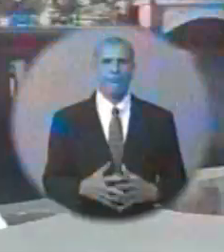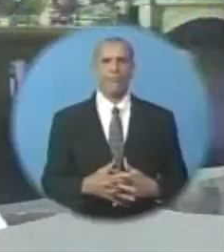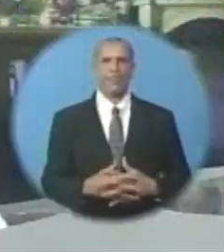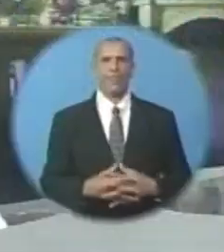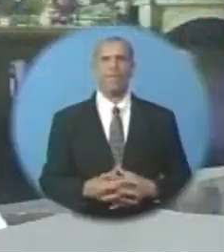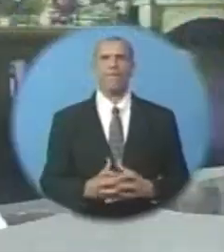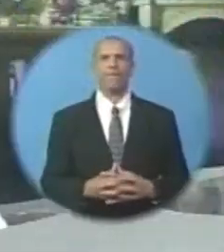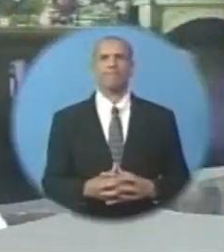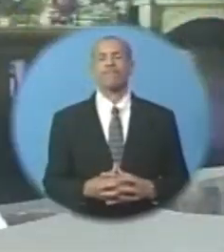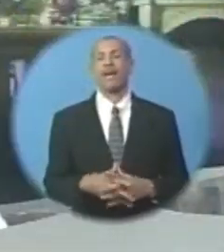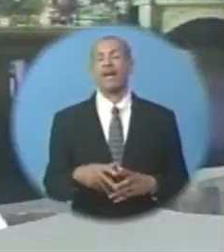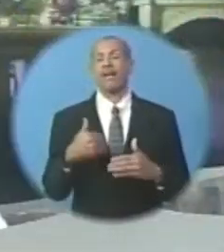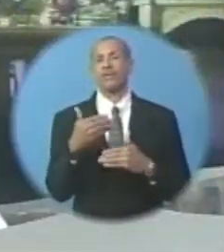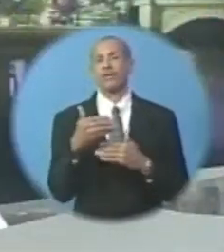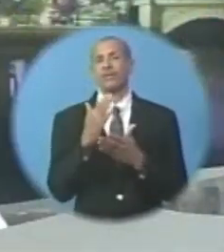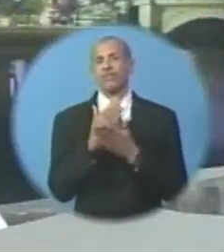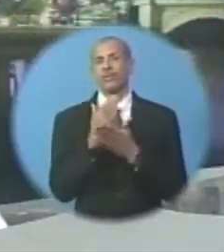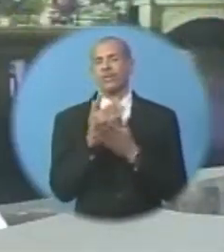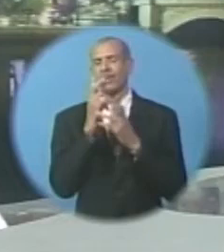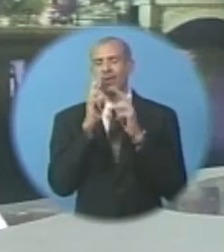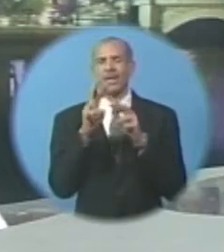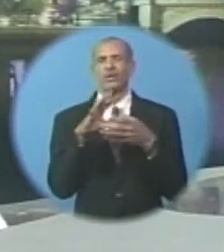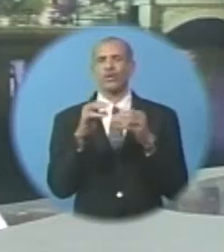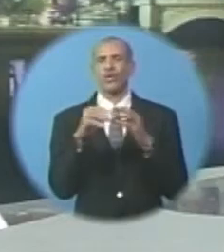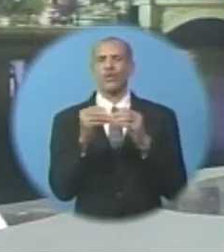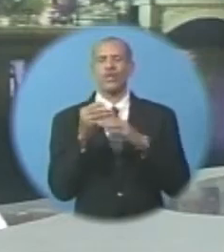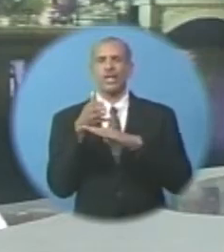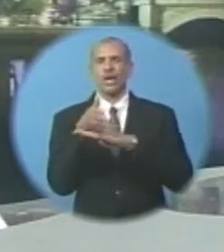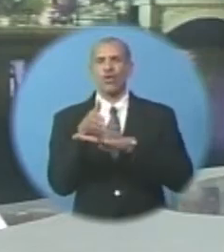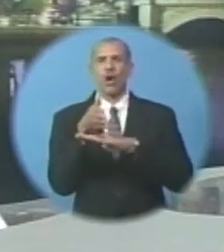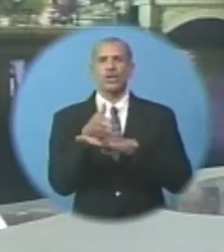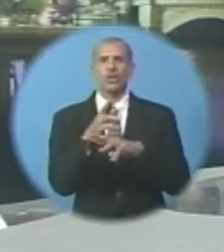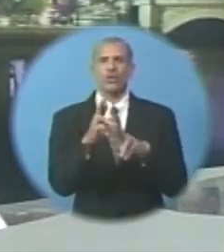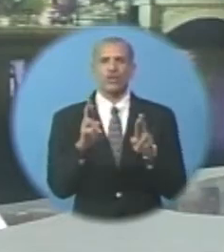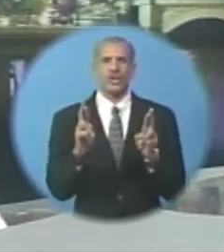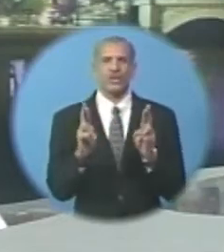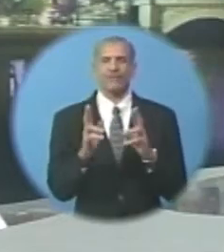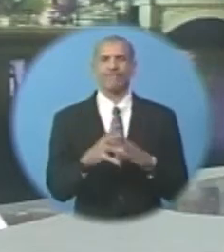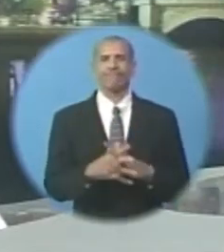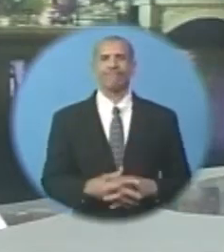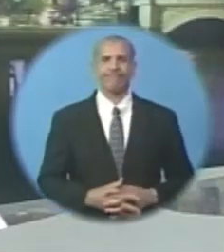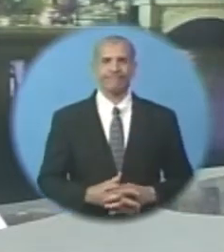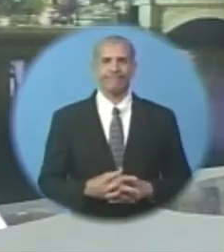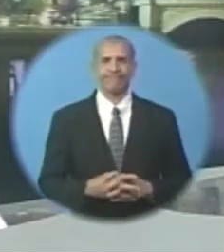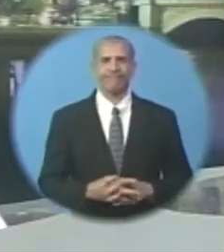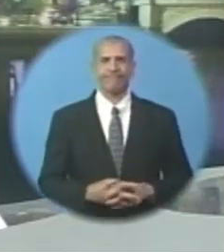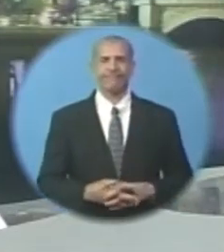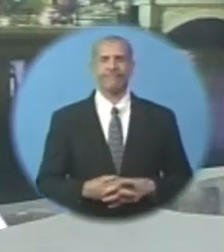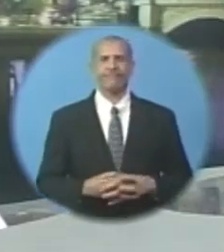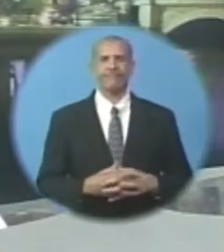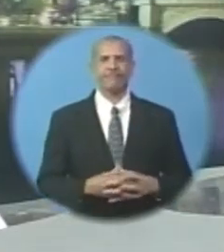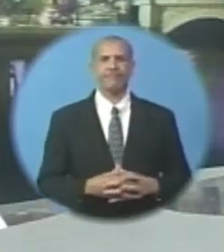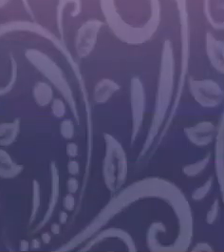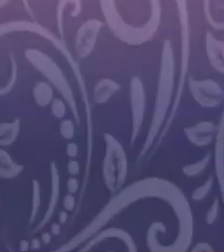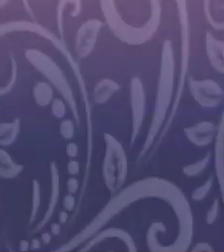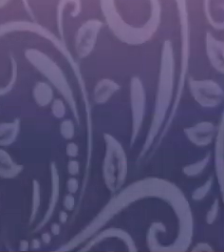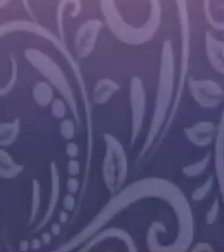News. After the break, we'll take a look at stories making headlines across our region.